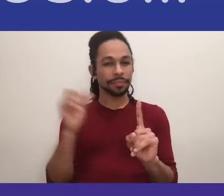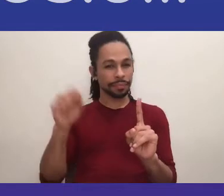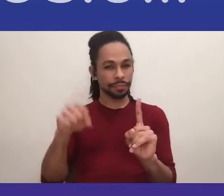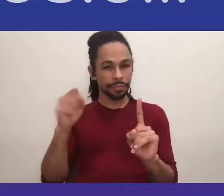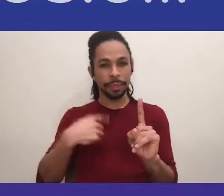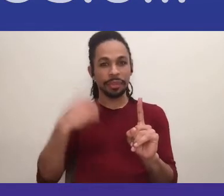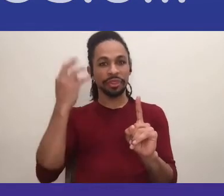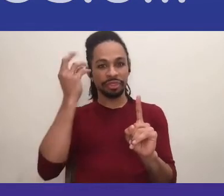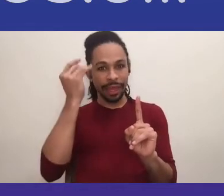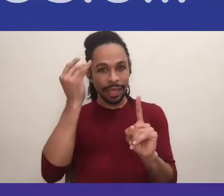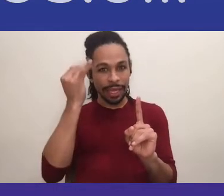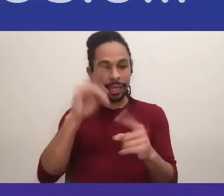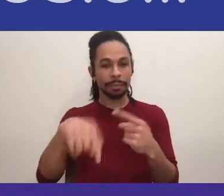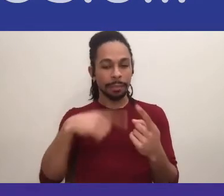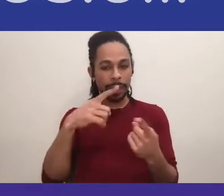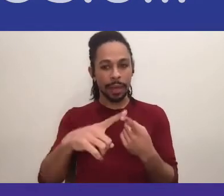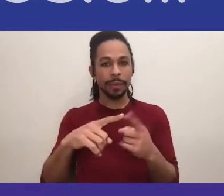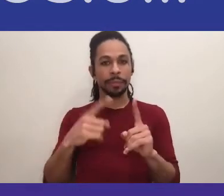the